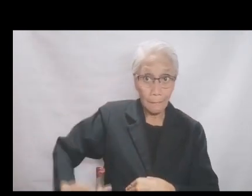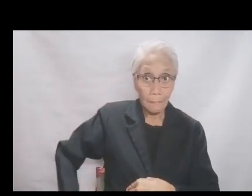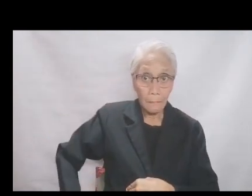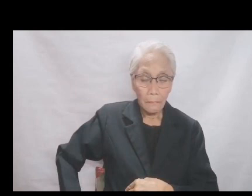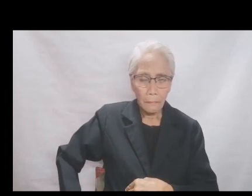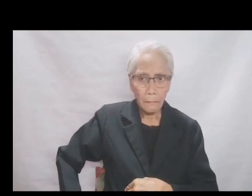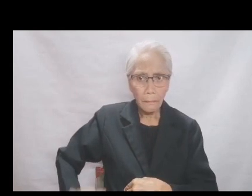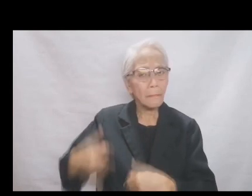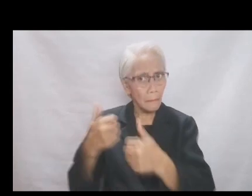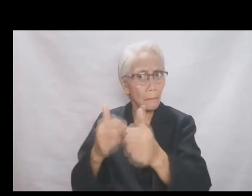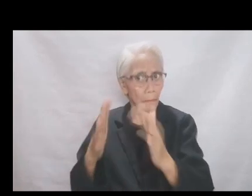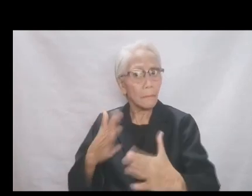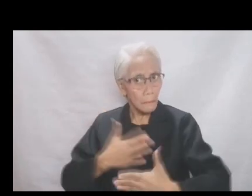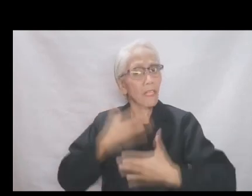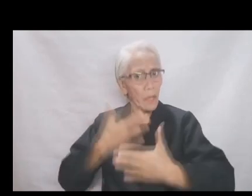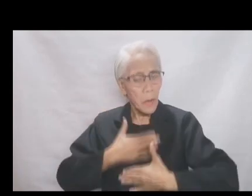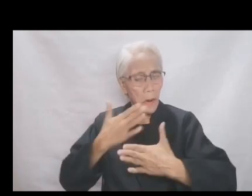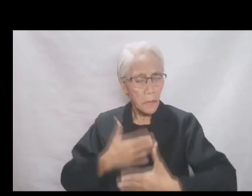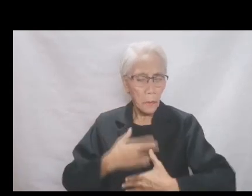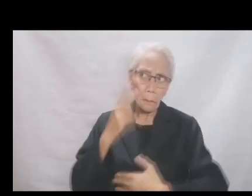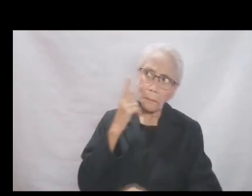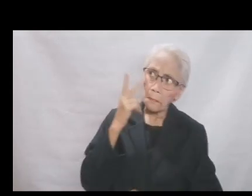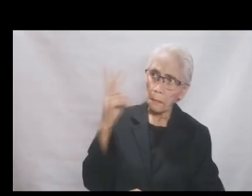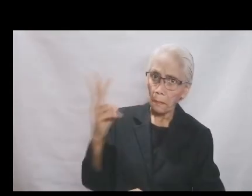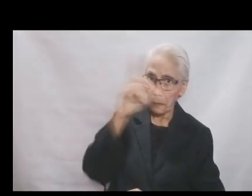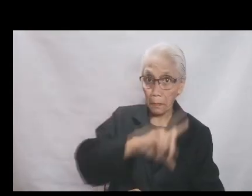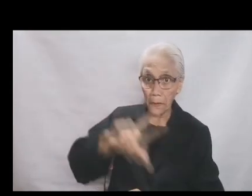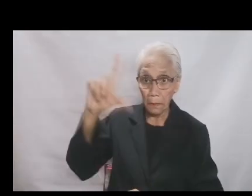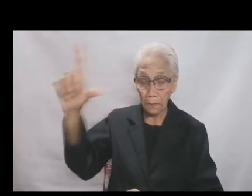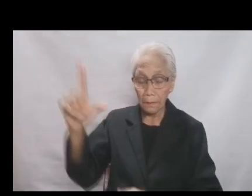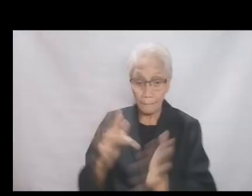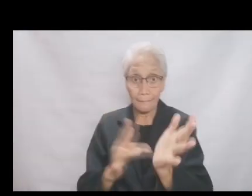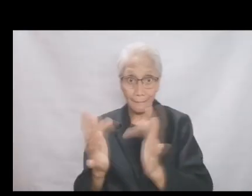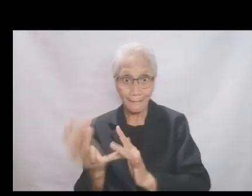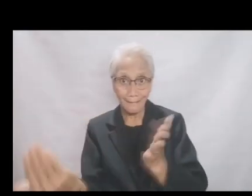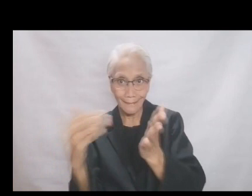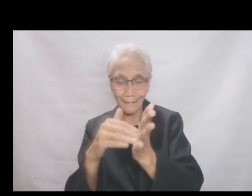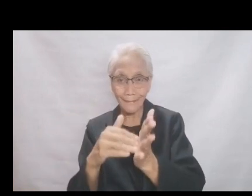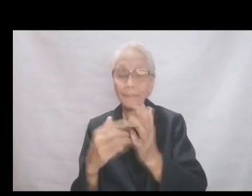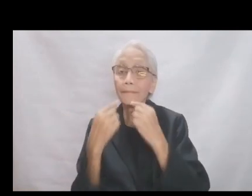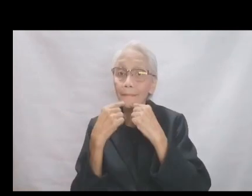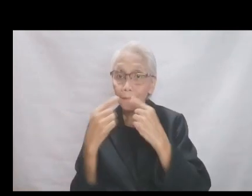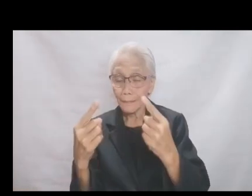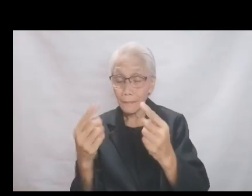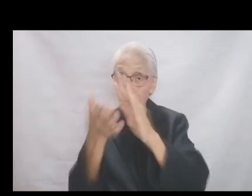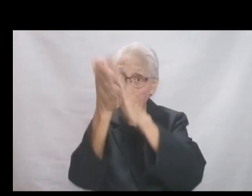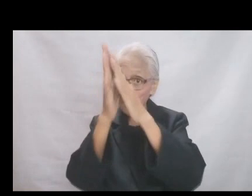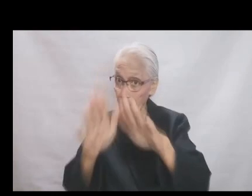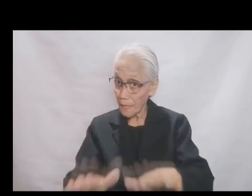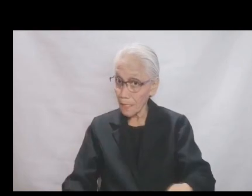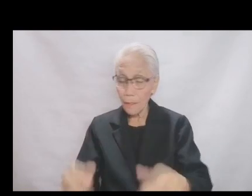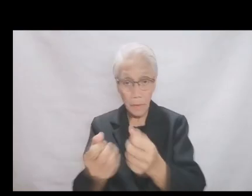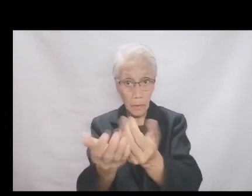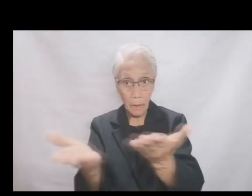side. The disciples rejoiced when they saw the Lord. Jesus said to them again, "Peace